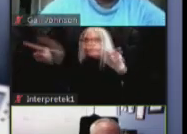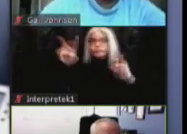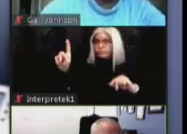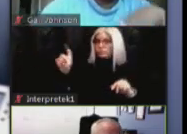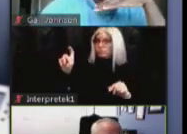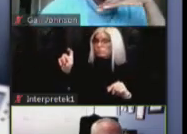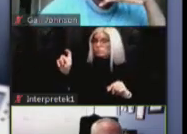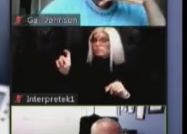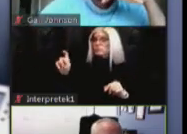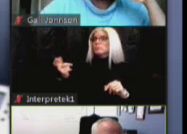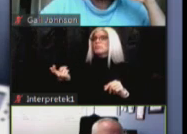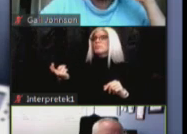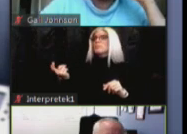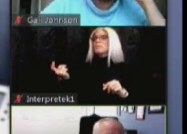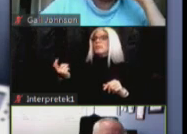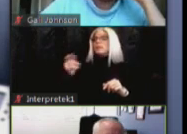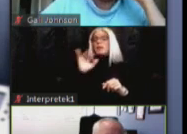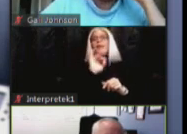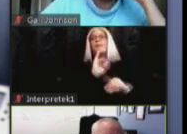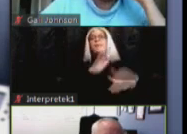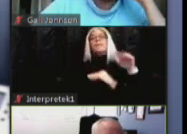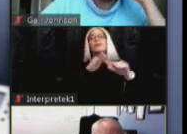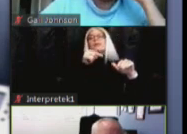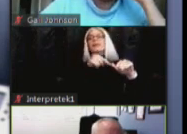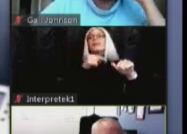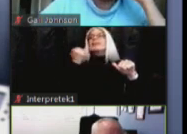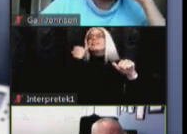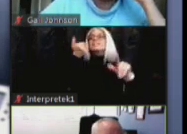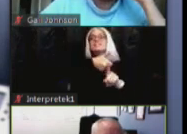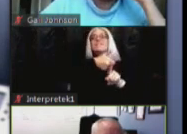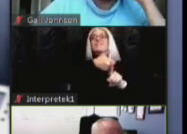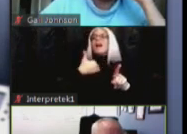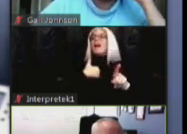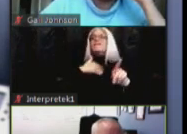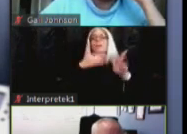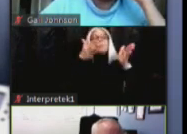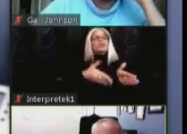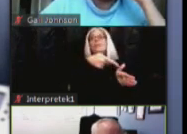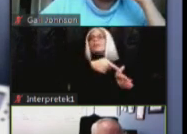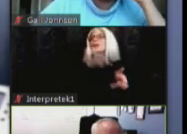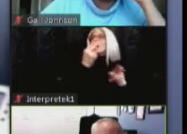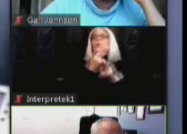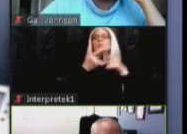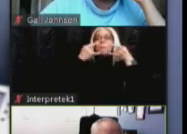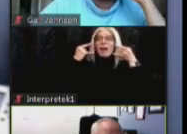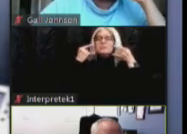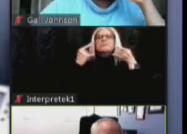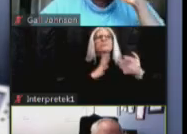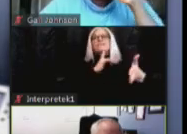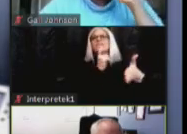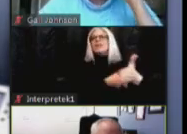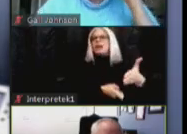an establishment, if there is a patron that is not wearing a mask, is subject to one fine under their